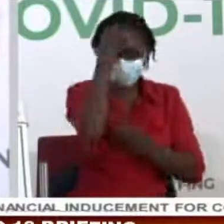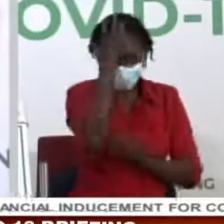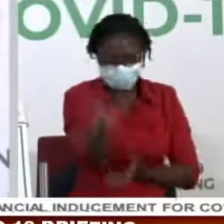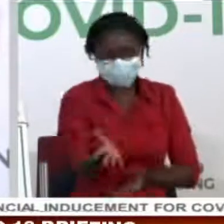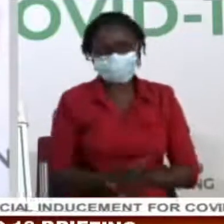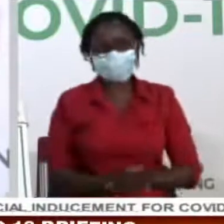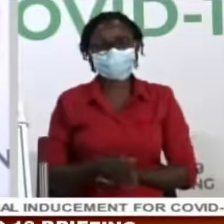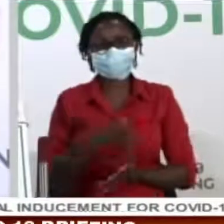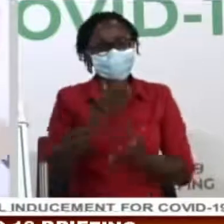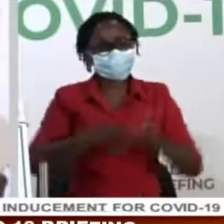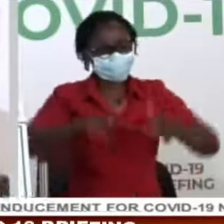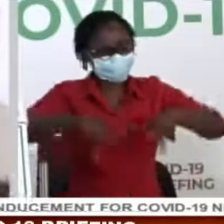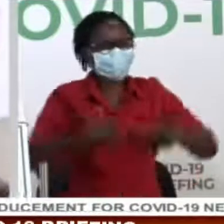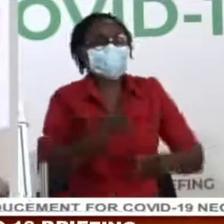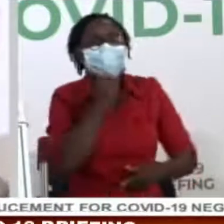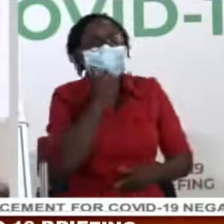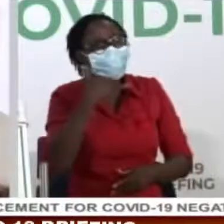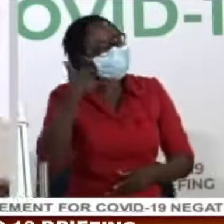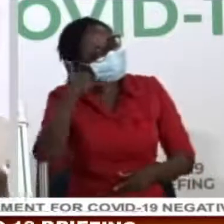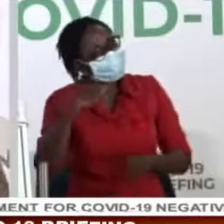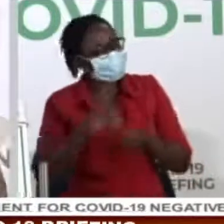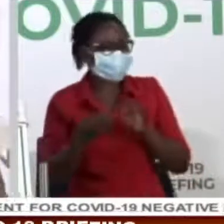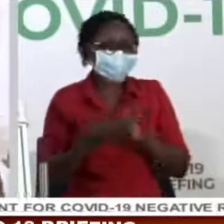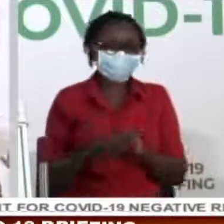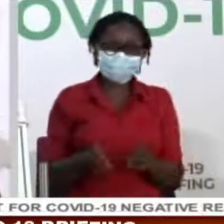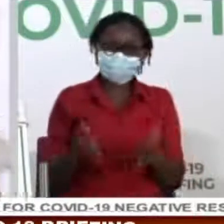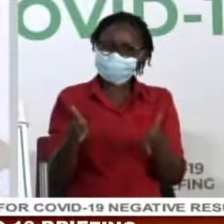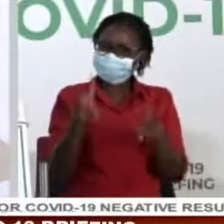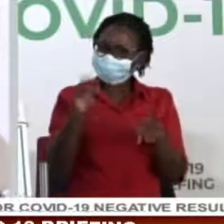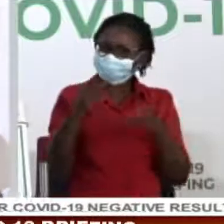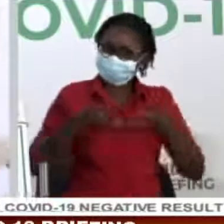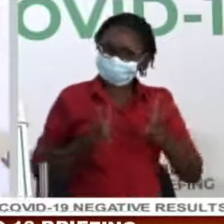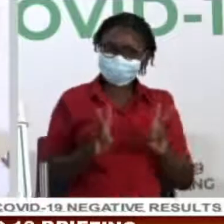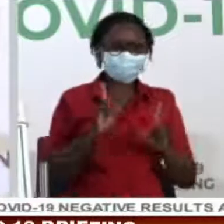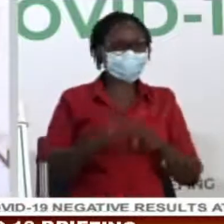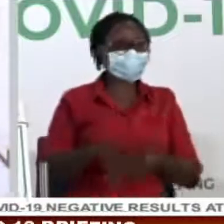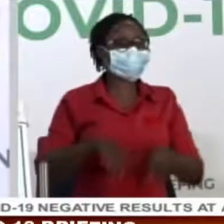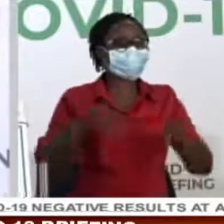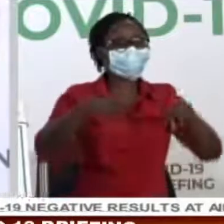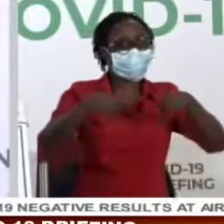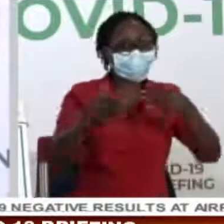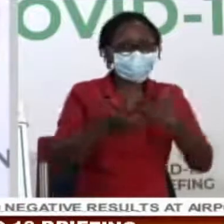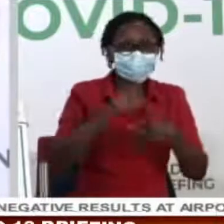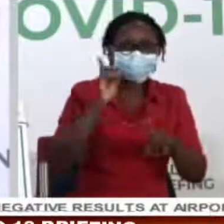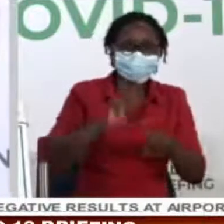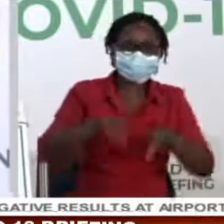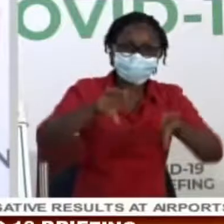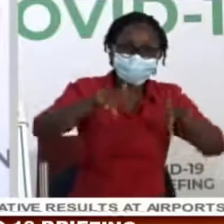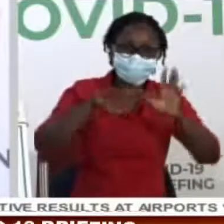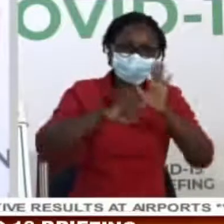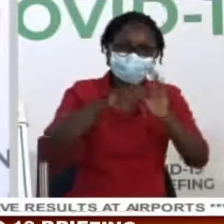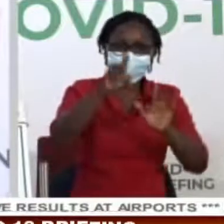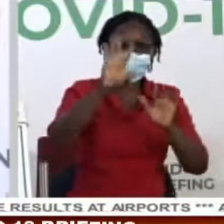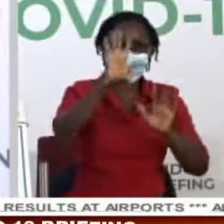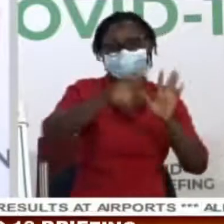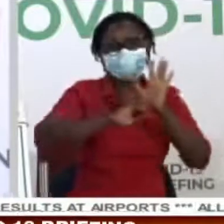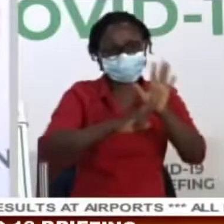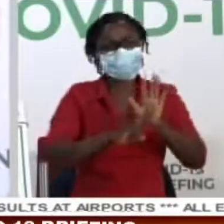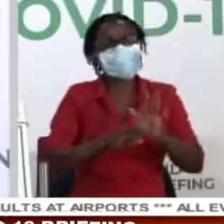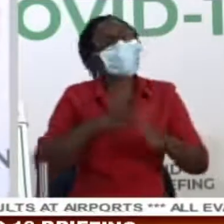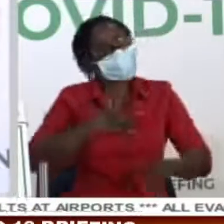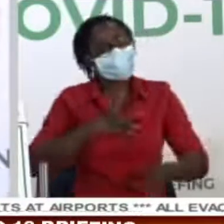Some provide very wrong phone numbers. So there's no way of getting in touch with the person. So let's provide the necessary